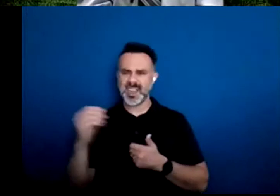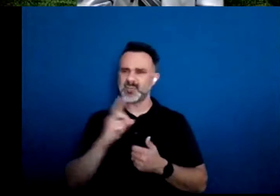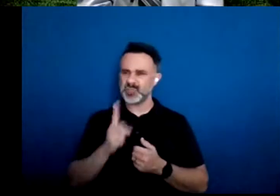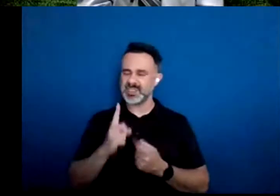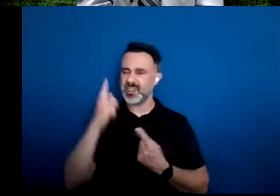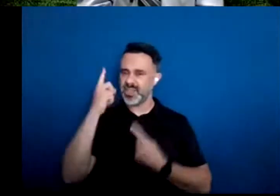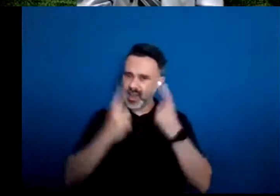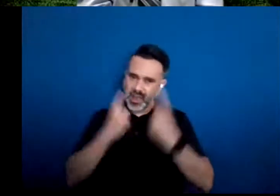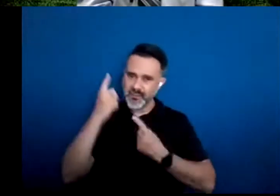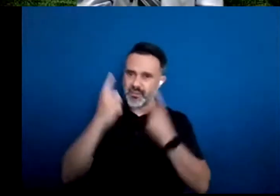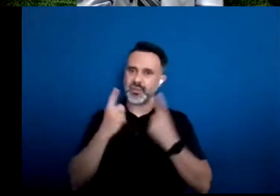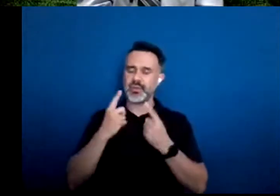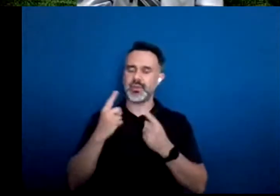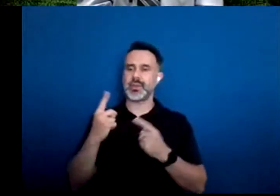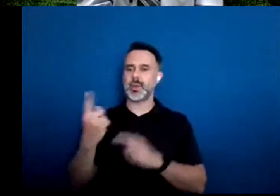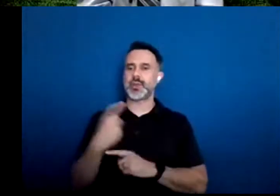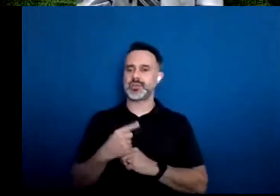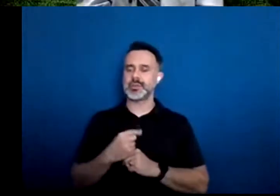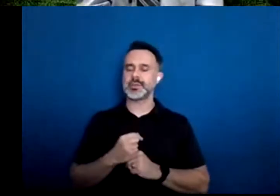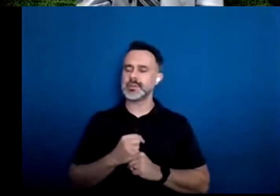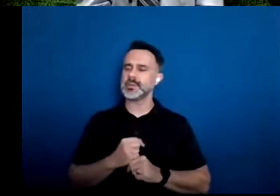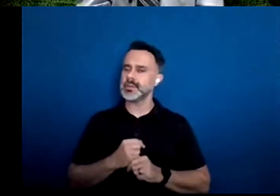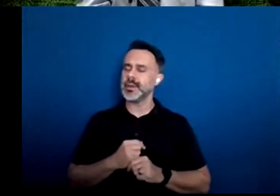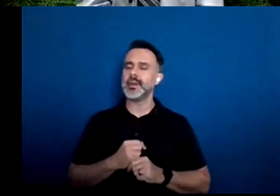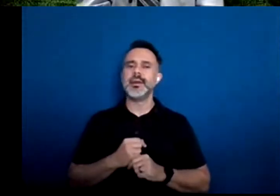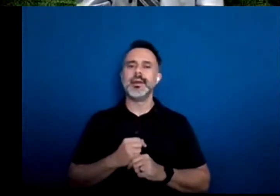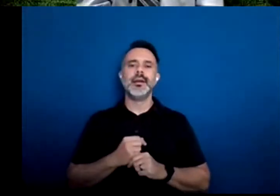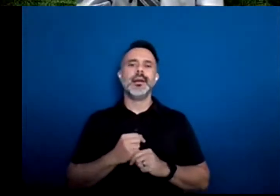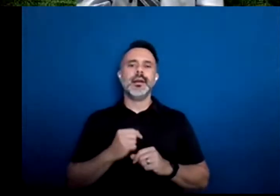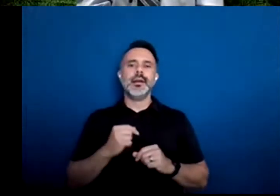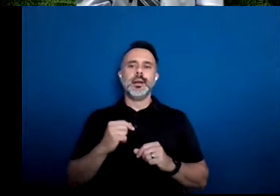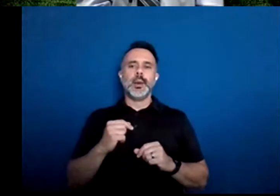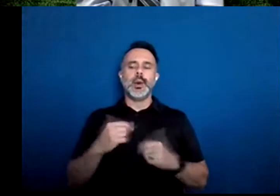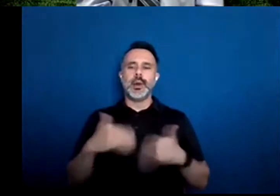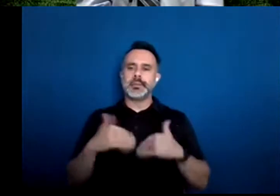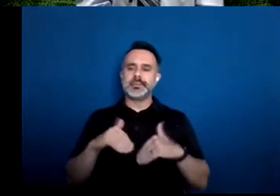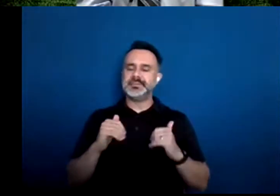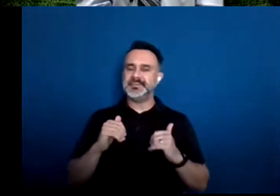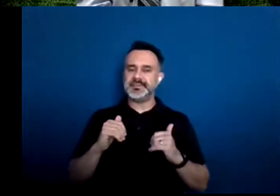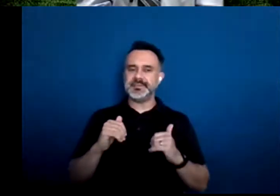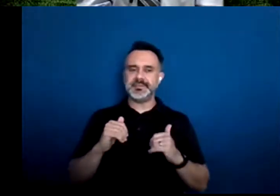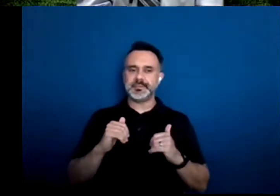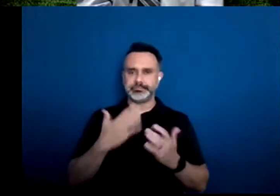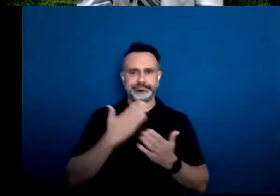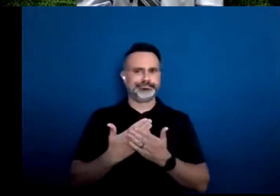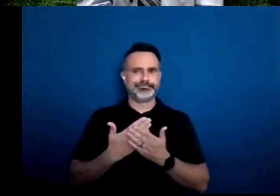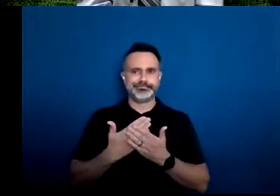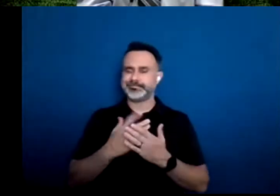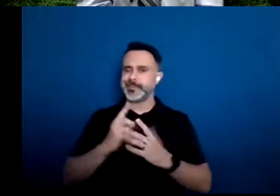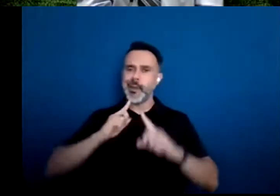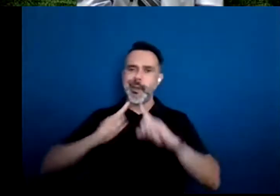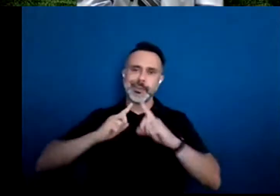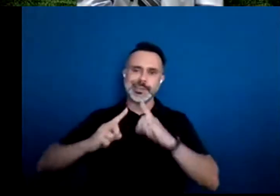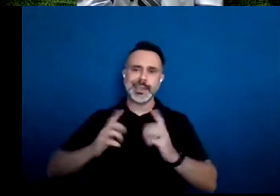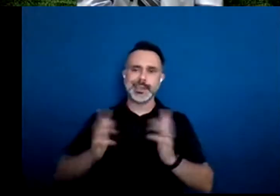questions. Right, I think that it's really a good conversation, and hopefully people are